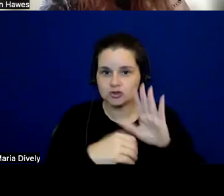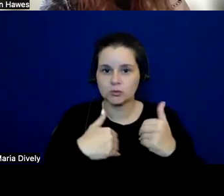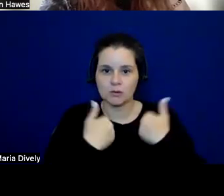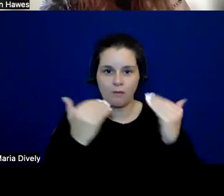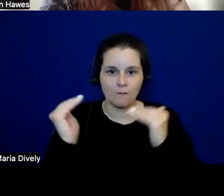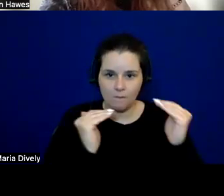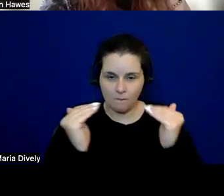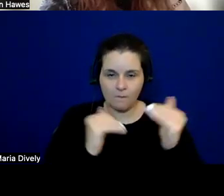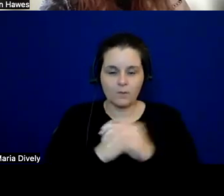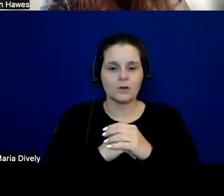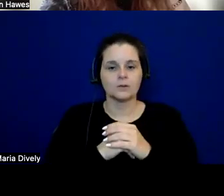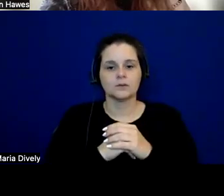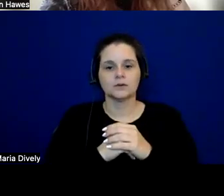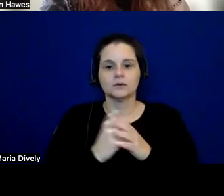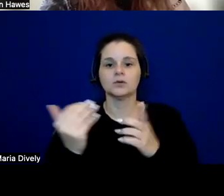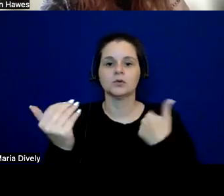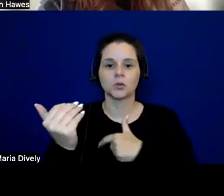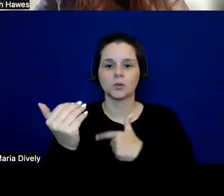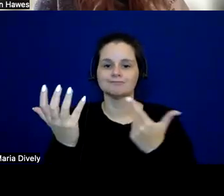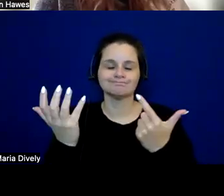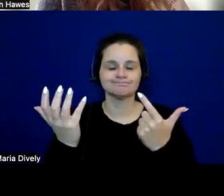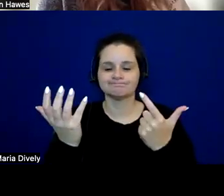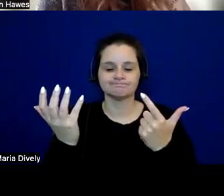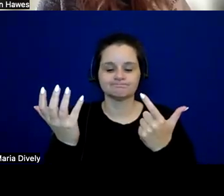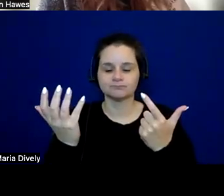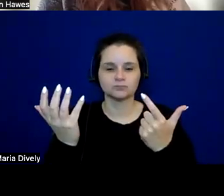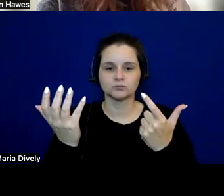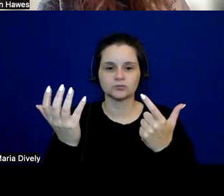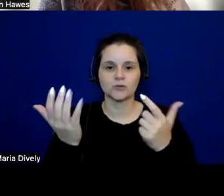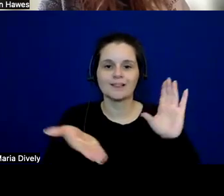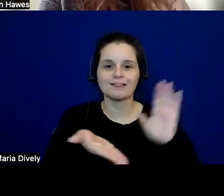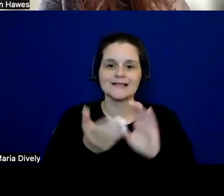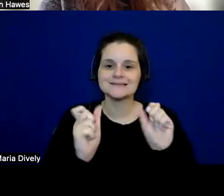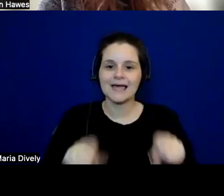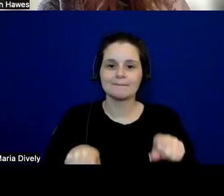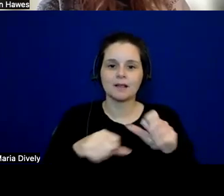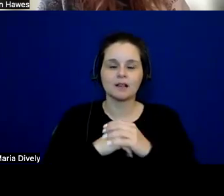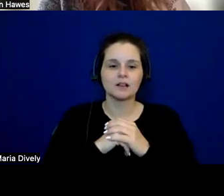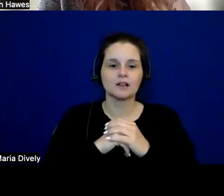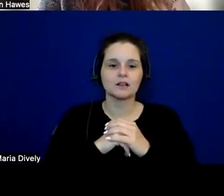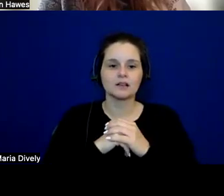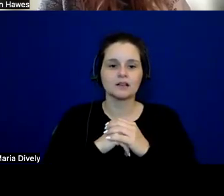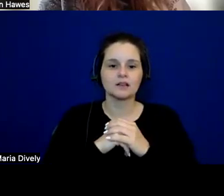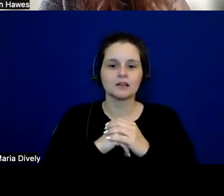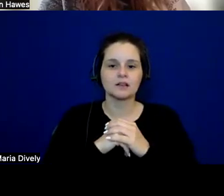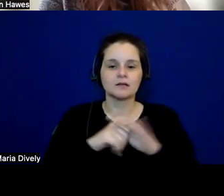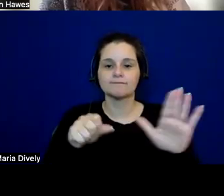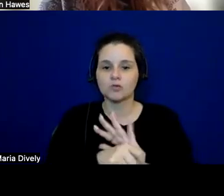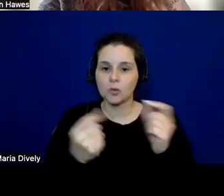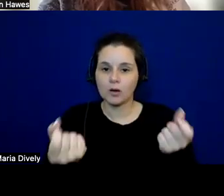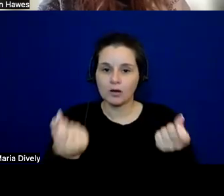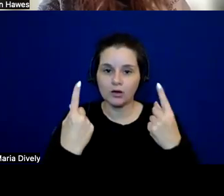adulthood, I think we're less able to understand